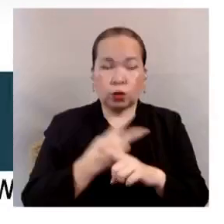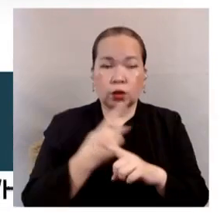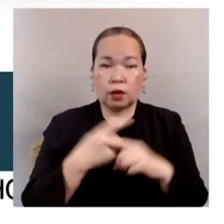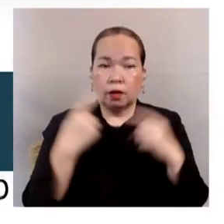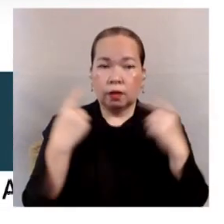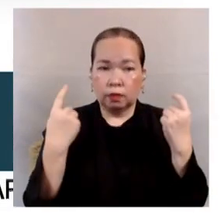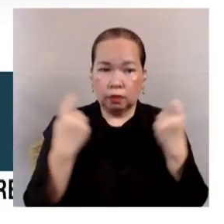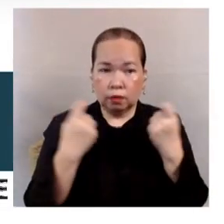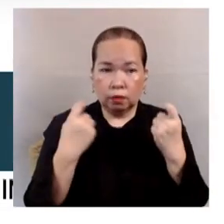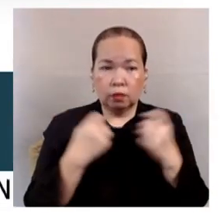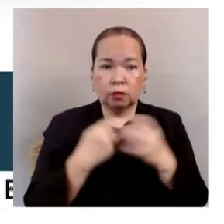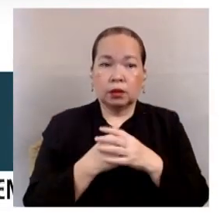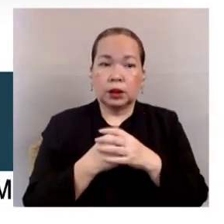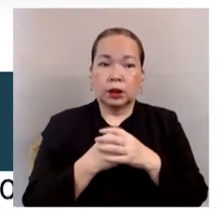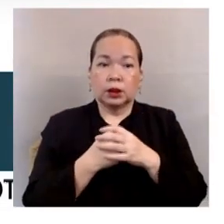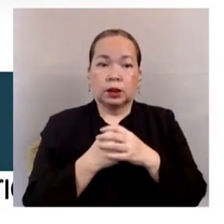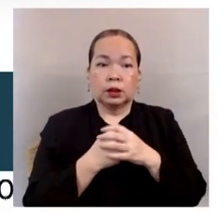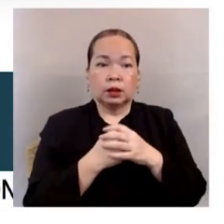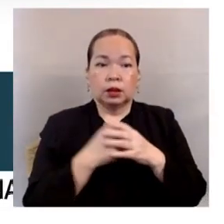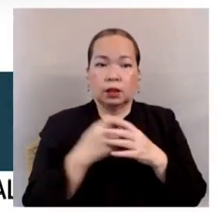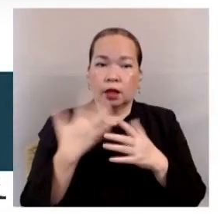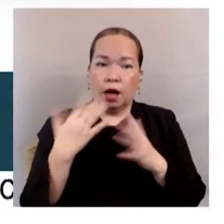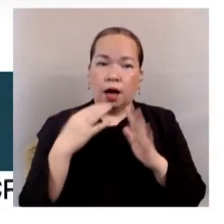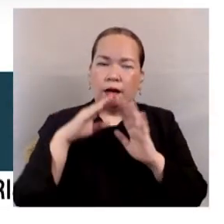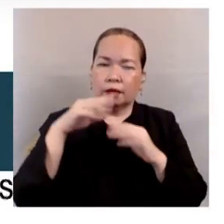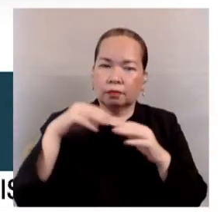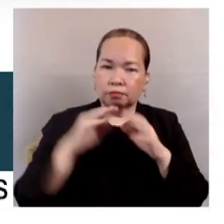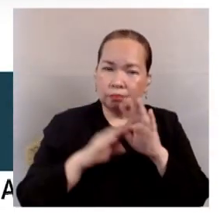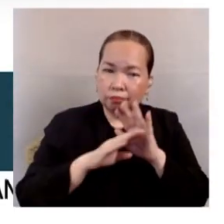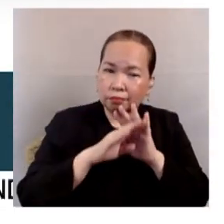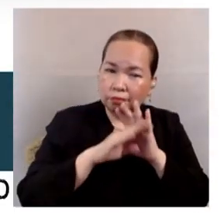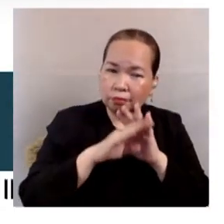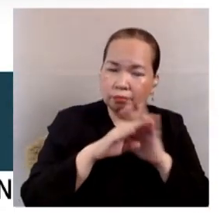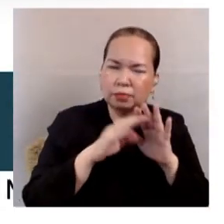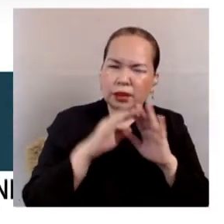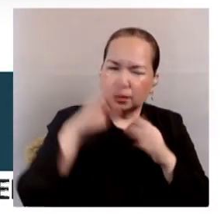in the Philippines eased in October, coming in at 4.9%.